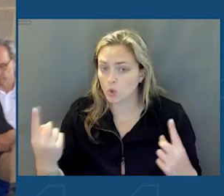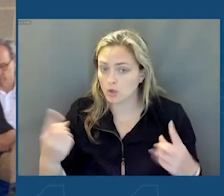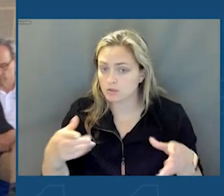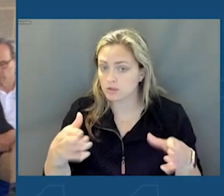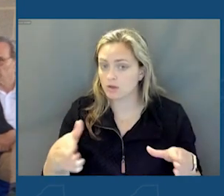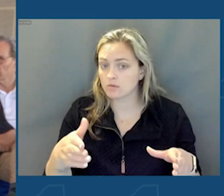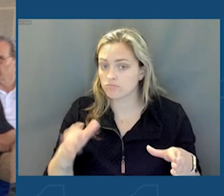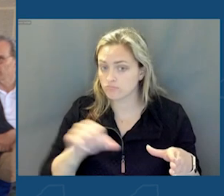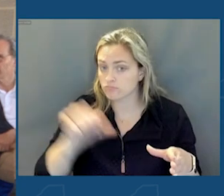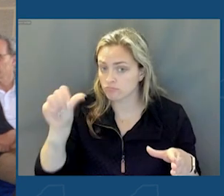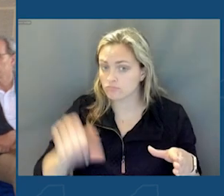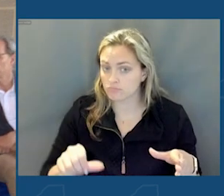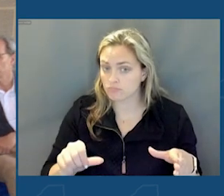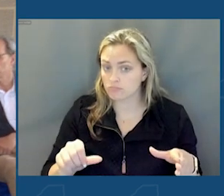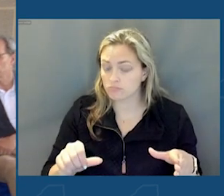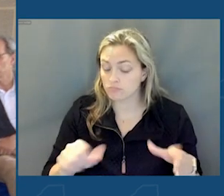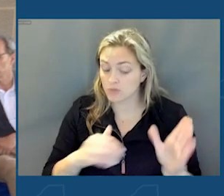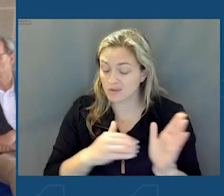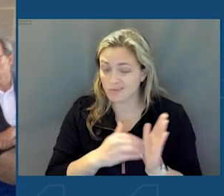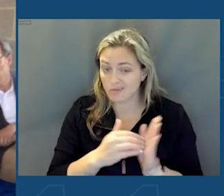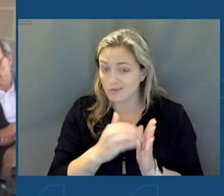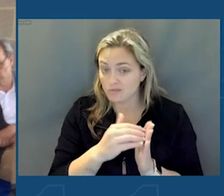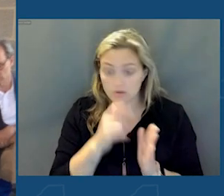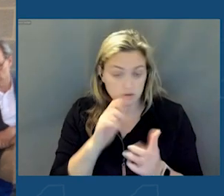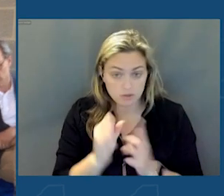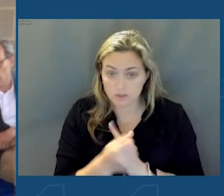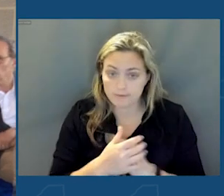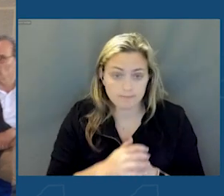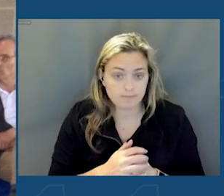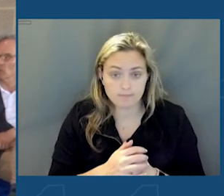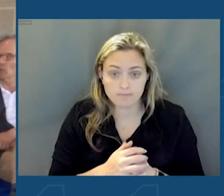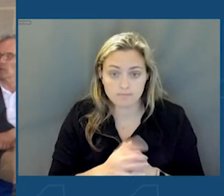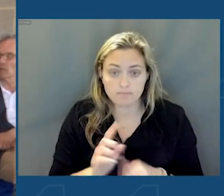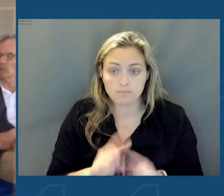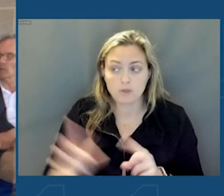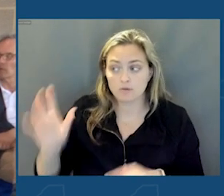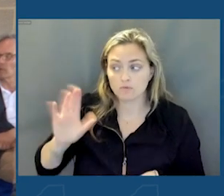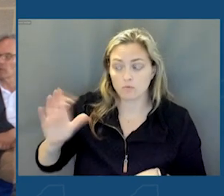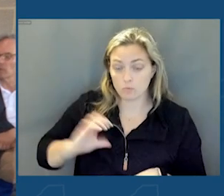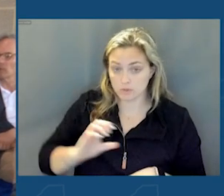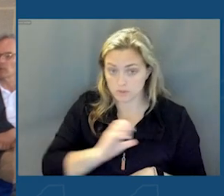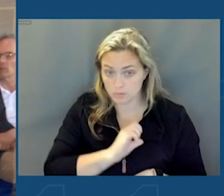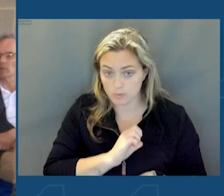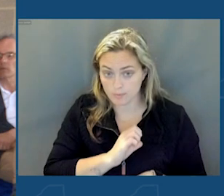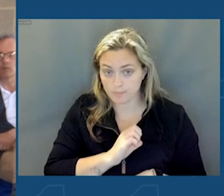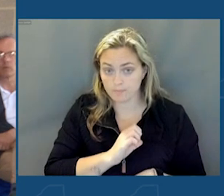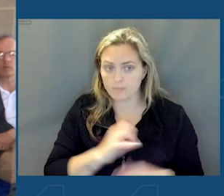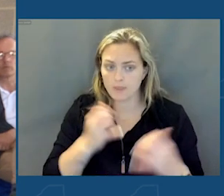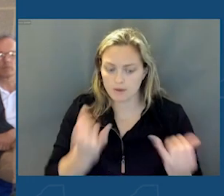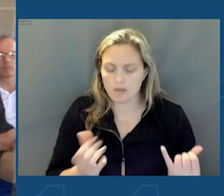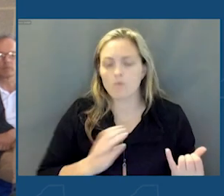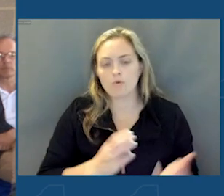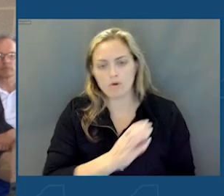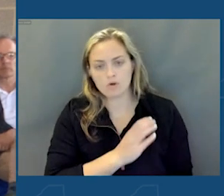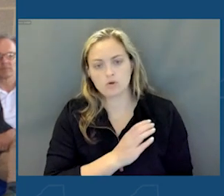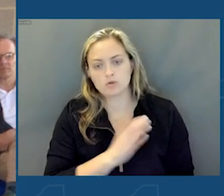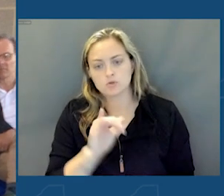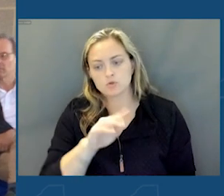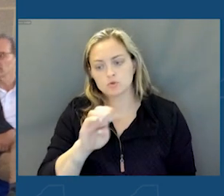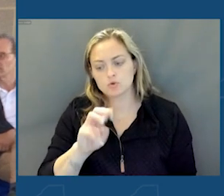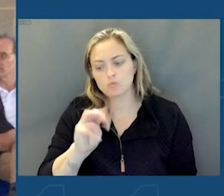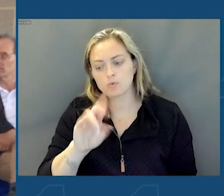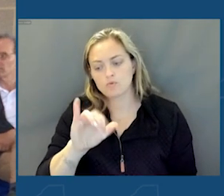Albany, which is all too often not the case. But former Assemblyman and now Congressman Joe Morelli and